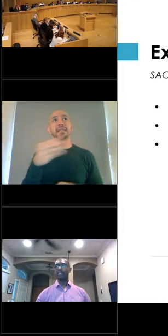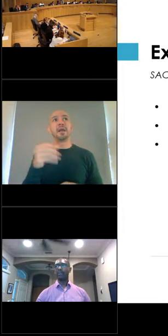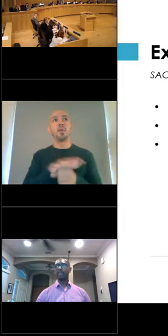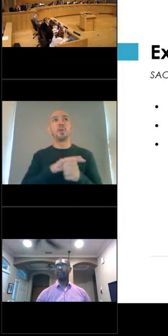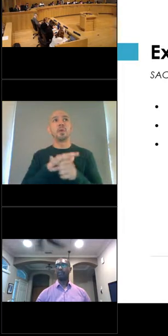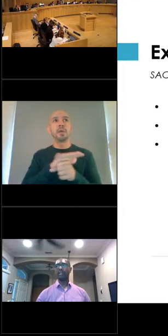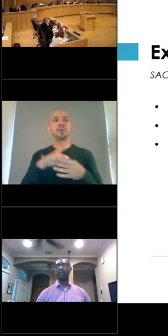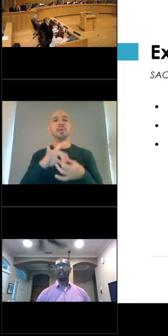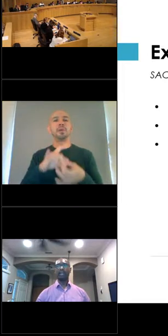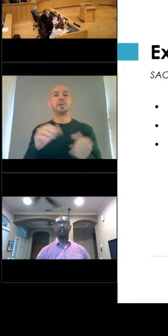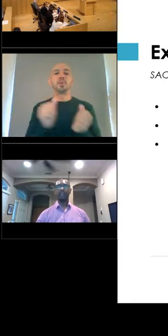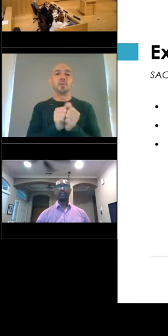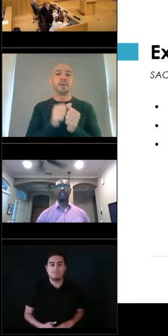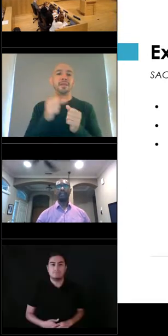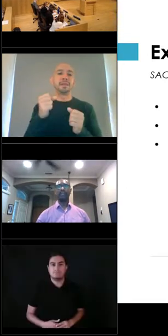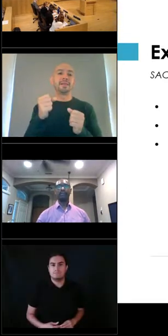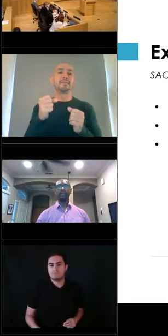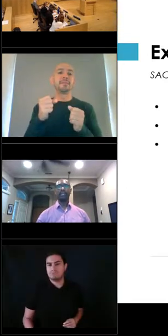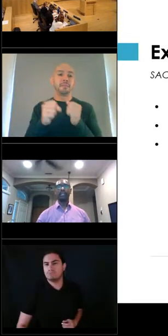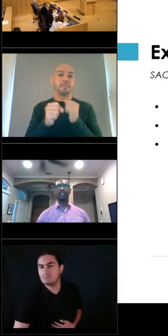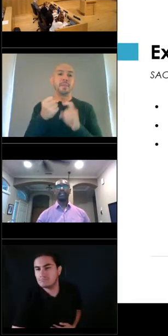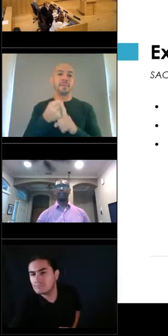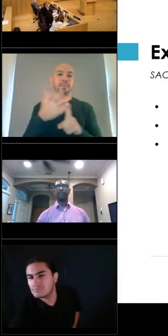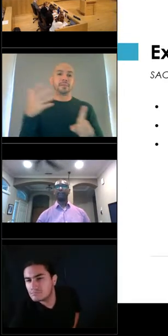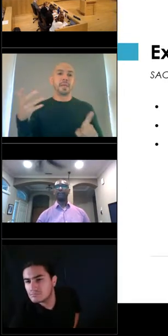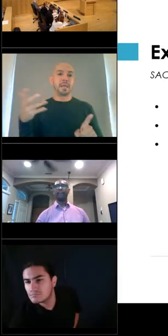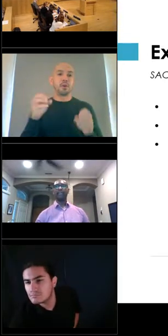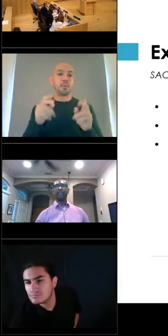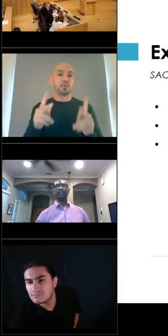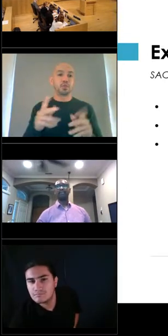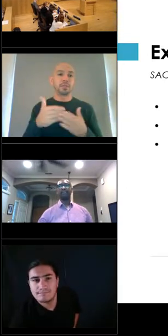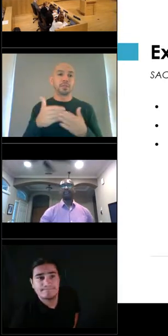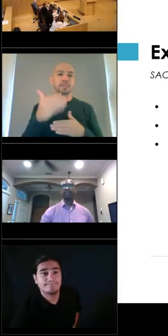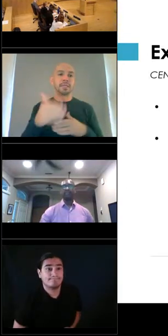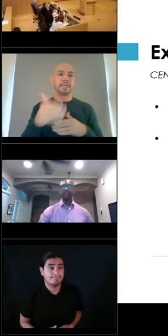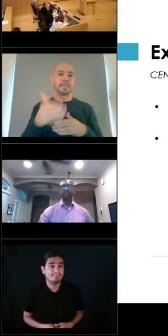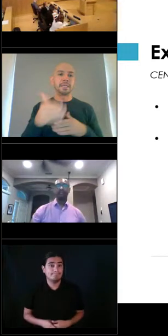related to expanding parking opportunities next slide